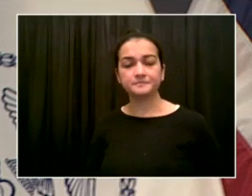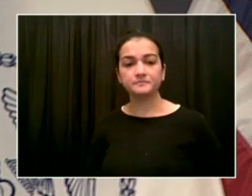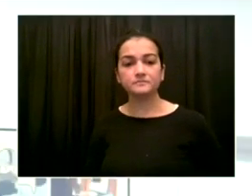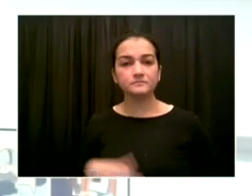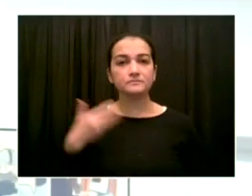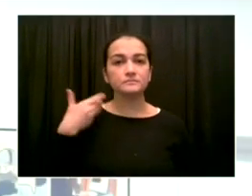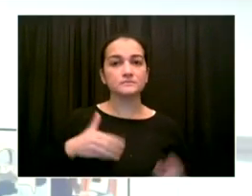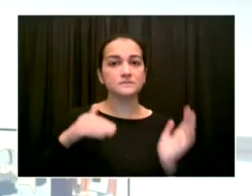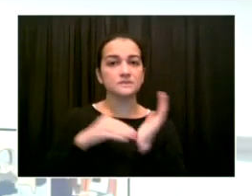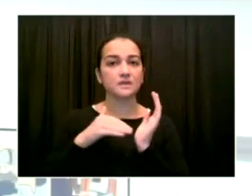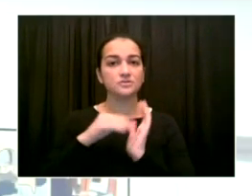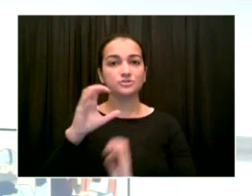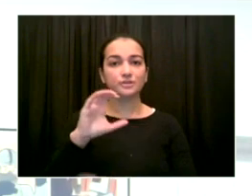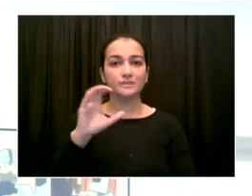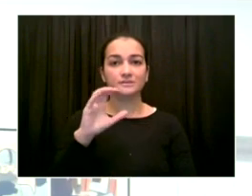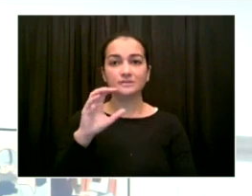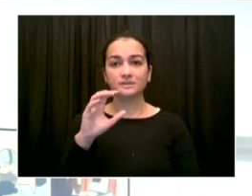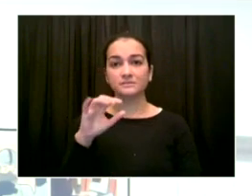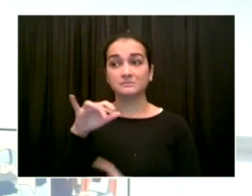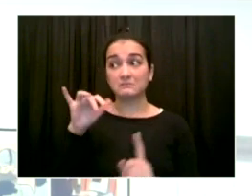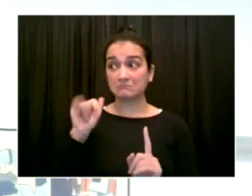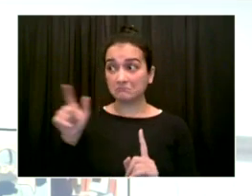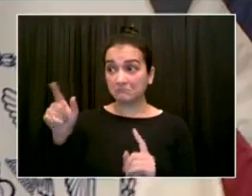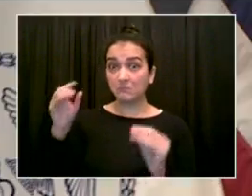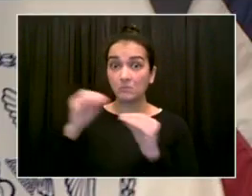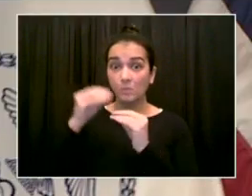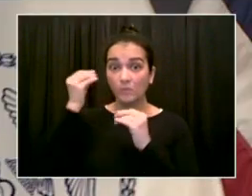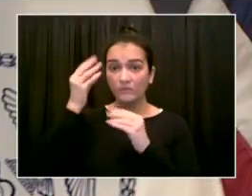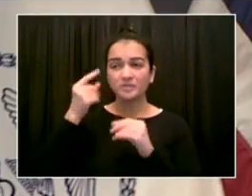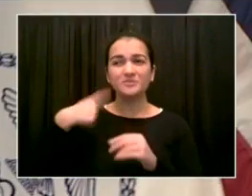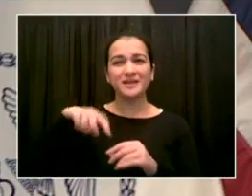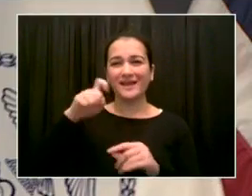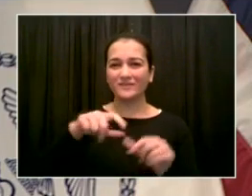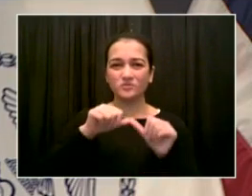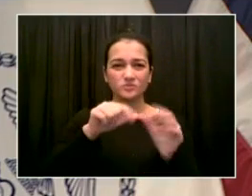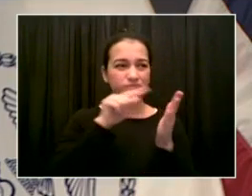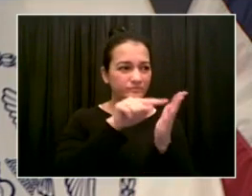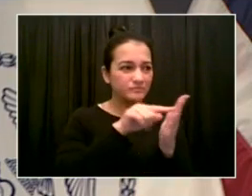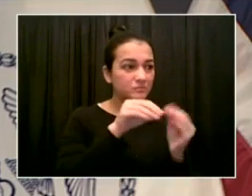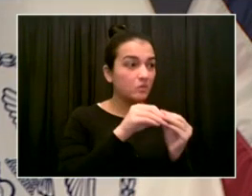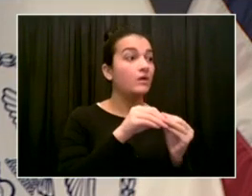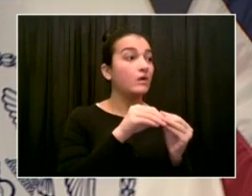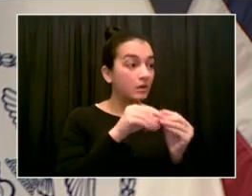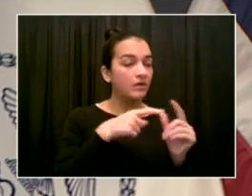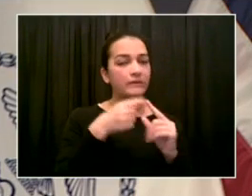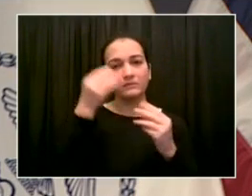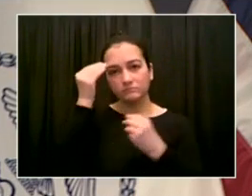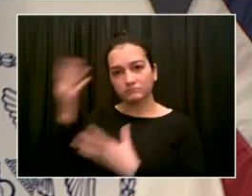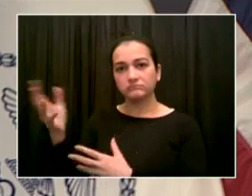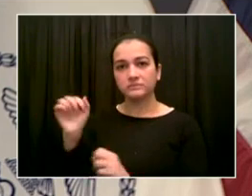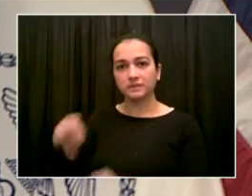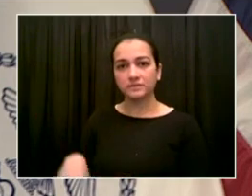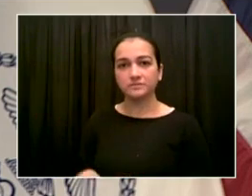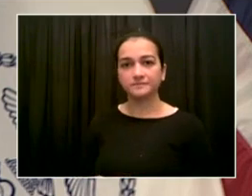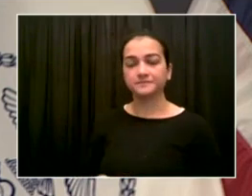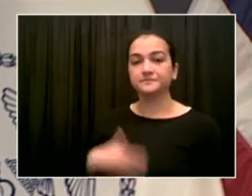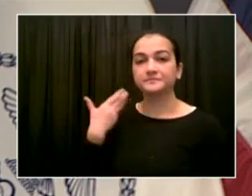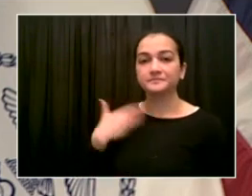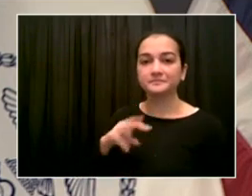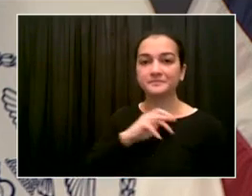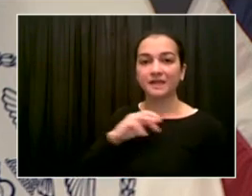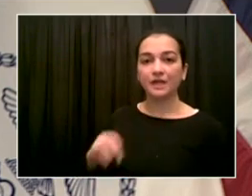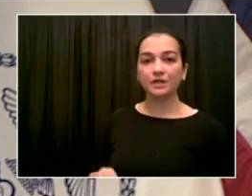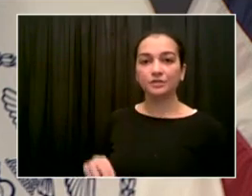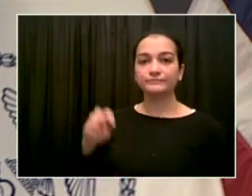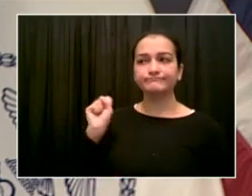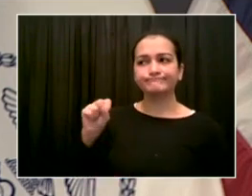certainly look into it and follow up. Okay, so Matt, give us, we're going to, obviously, both of us need to find out what's going on and how we want to handle this, but I